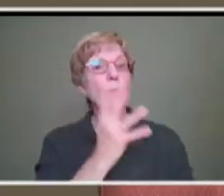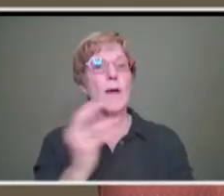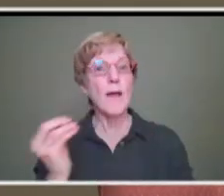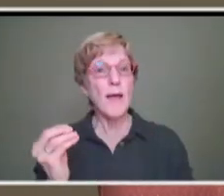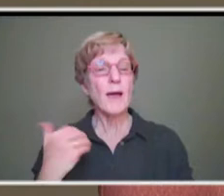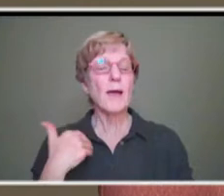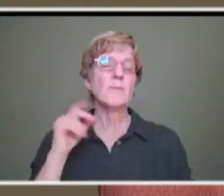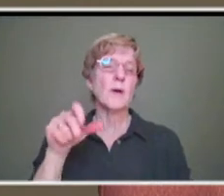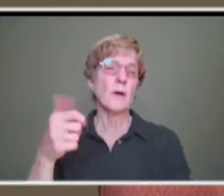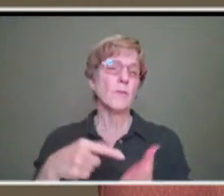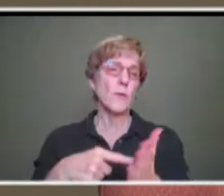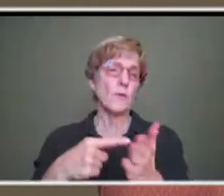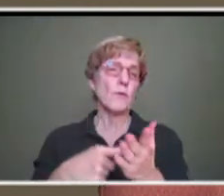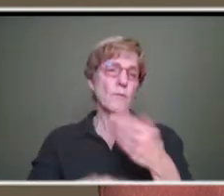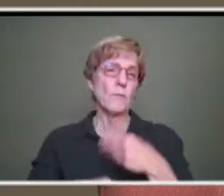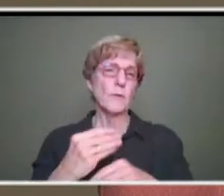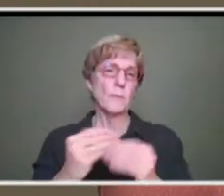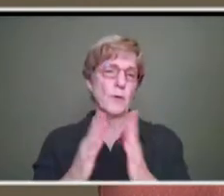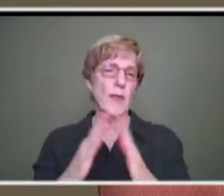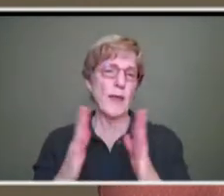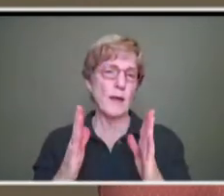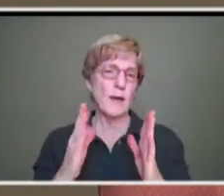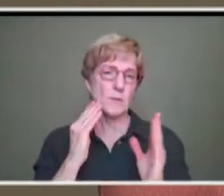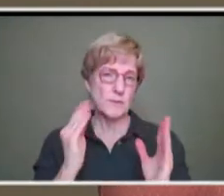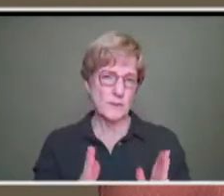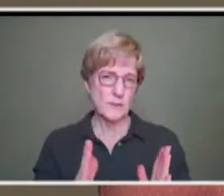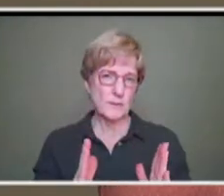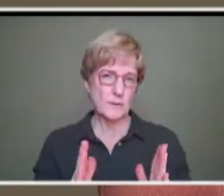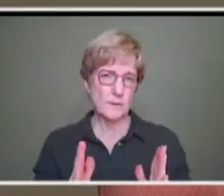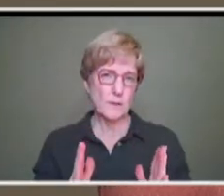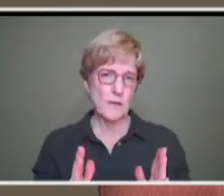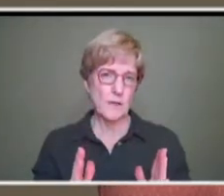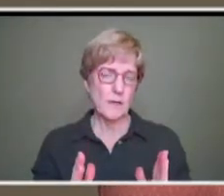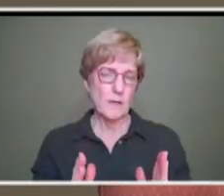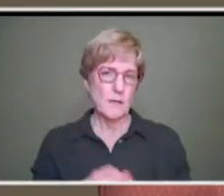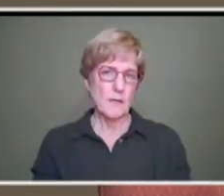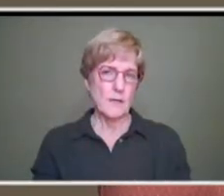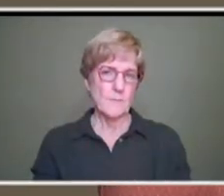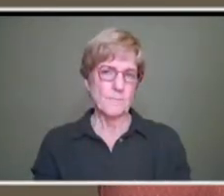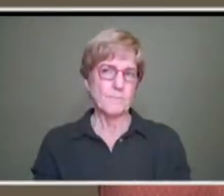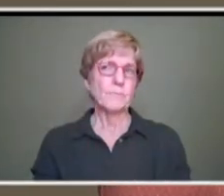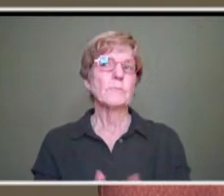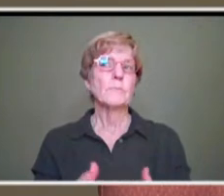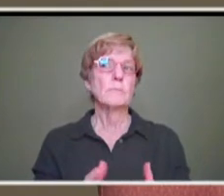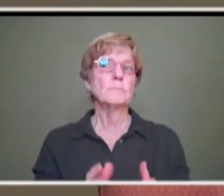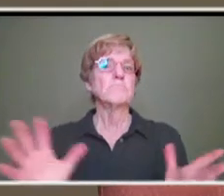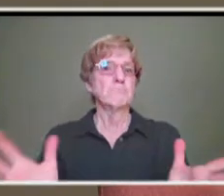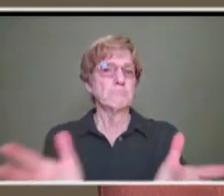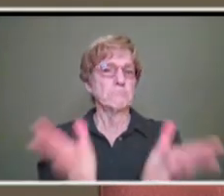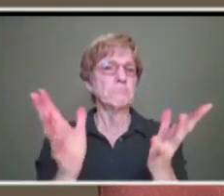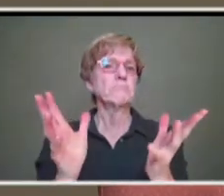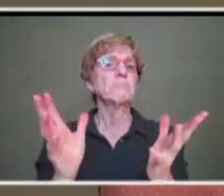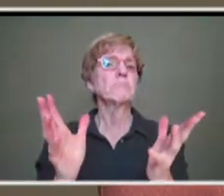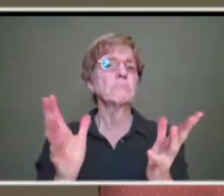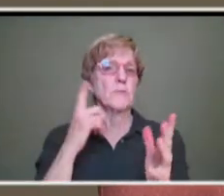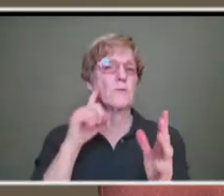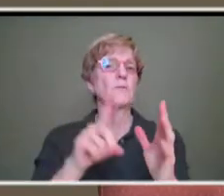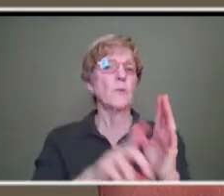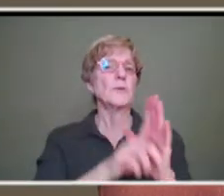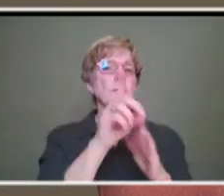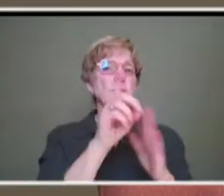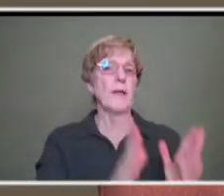other affordable housing um incentives for uh developers